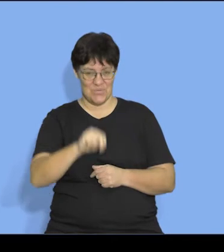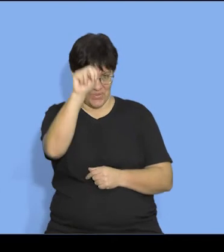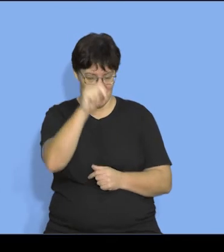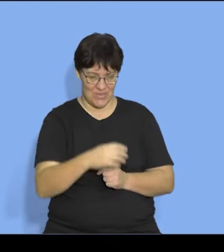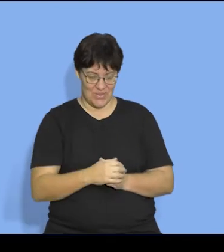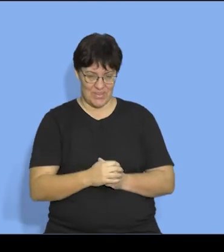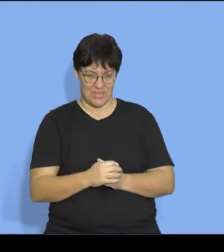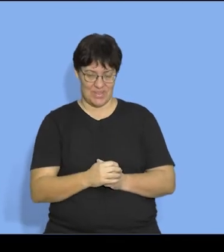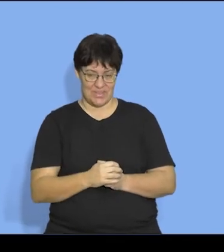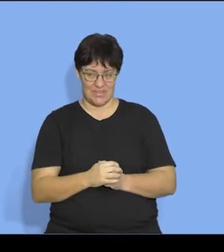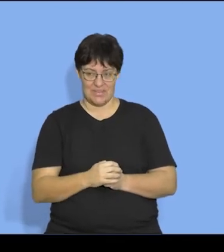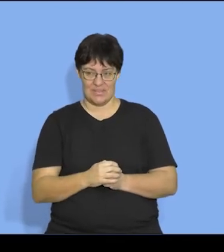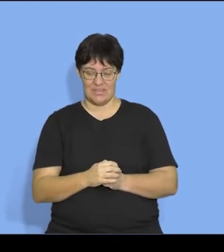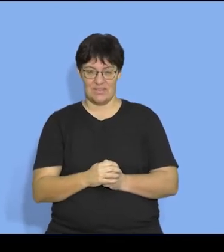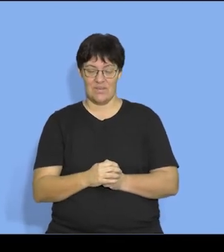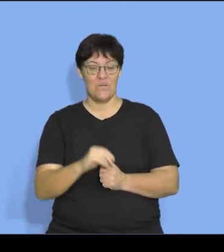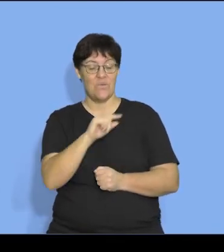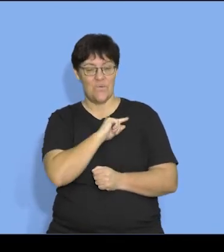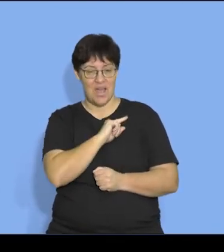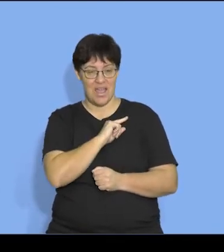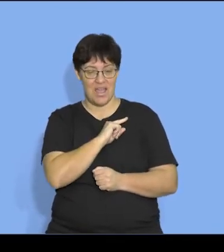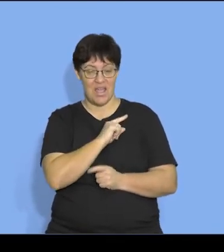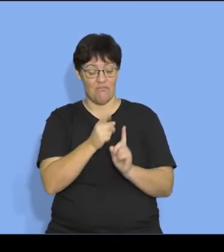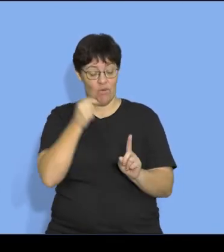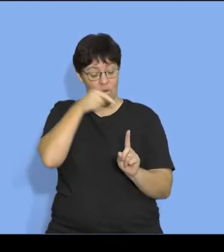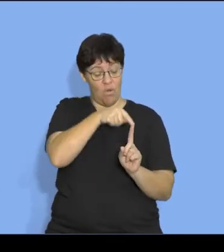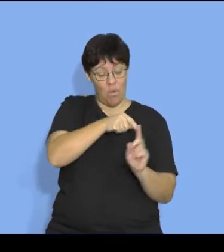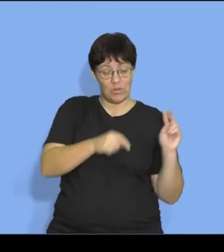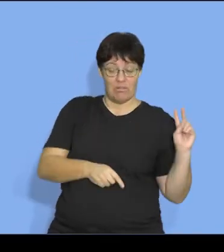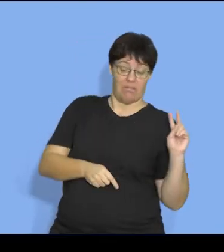north. Remember, that's relative